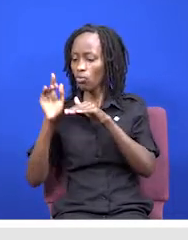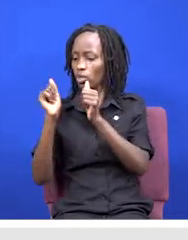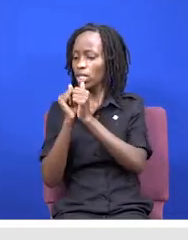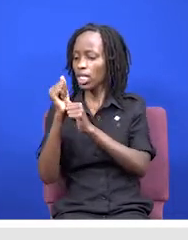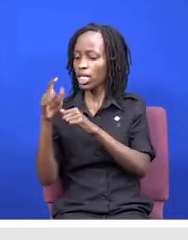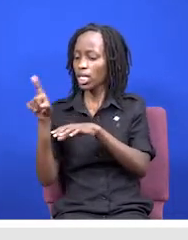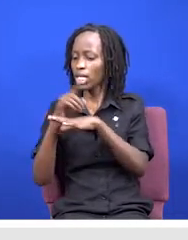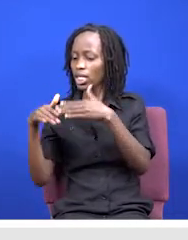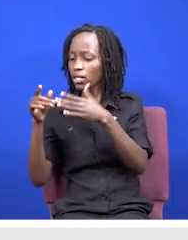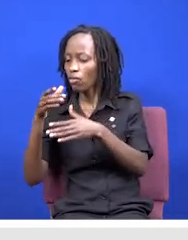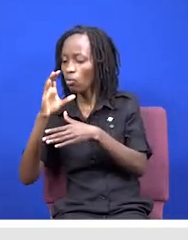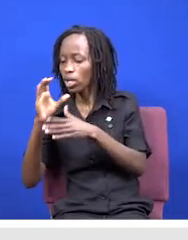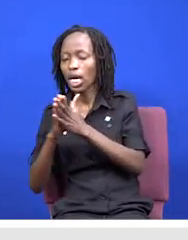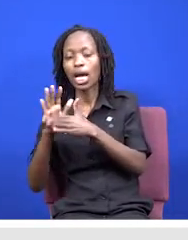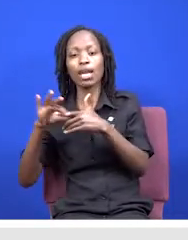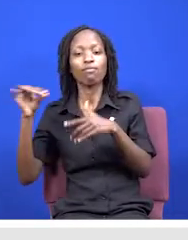days.